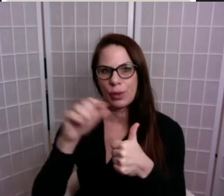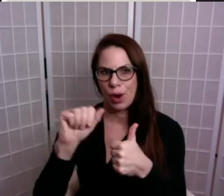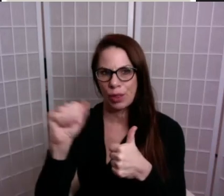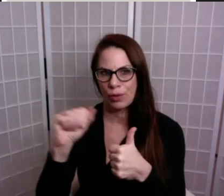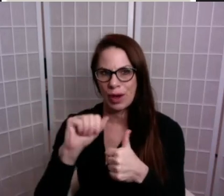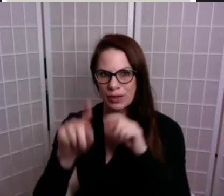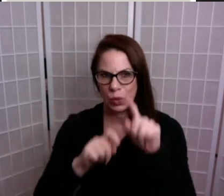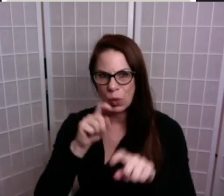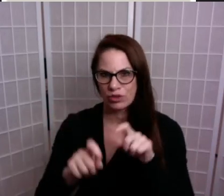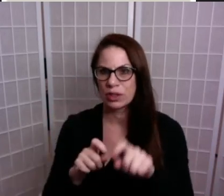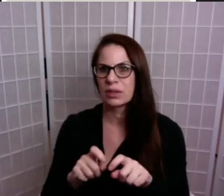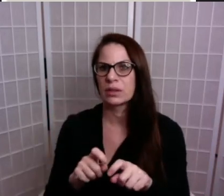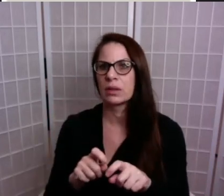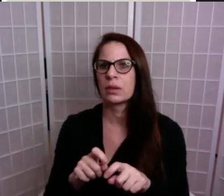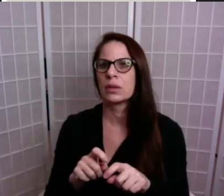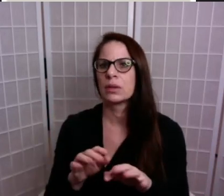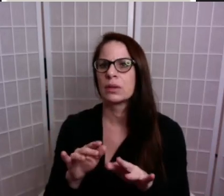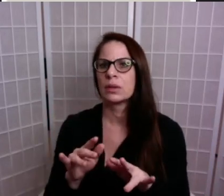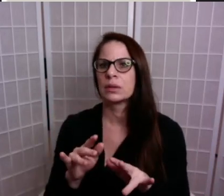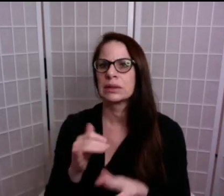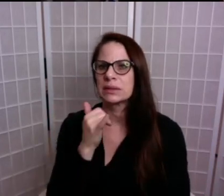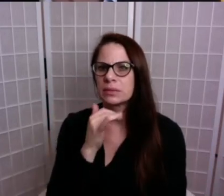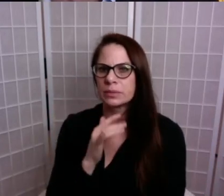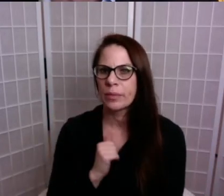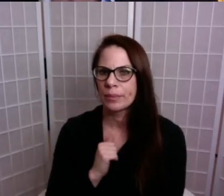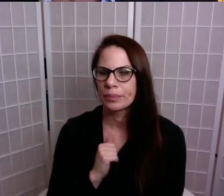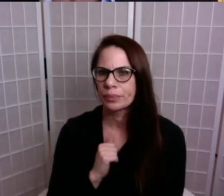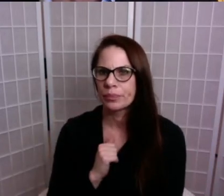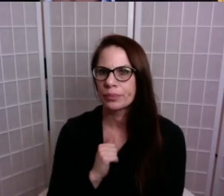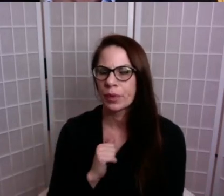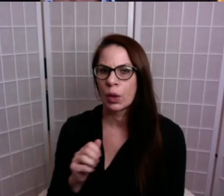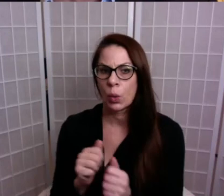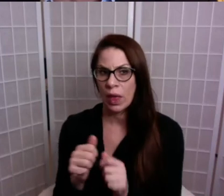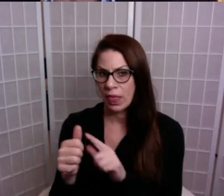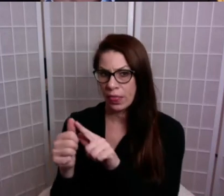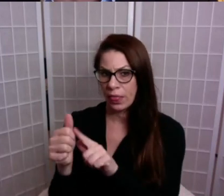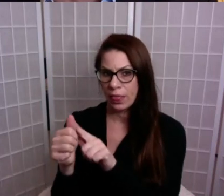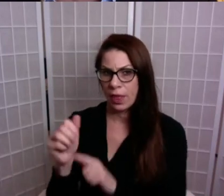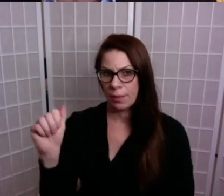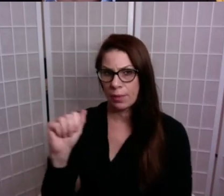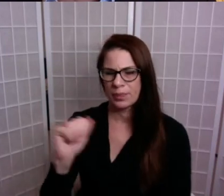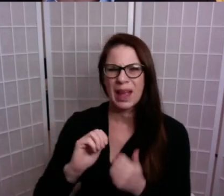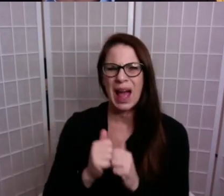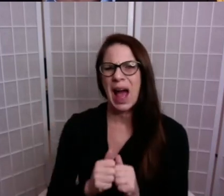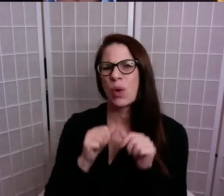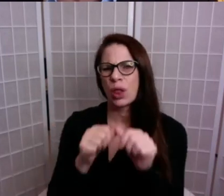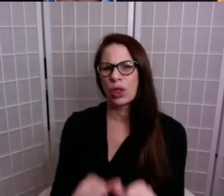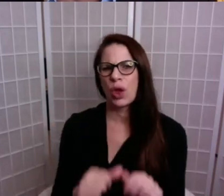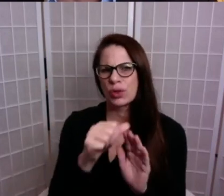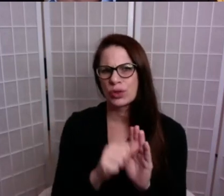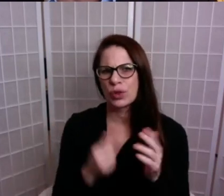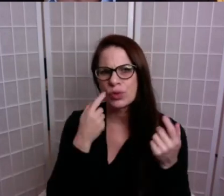is the downside? Let me just, with thumb arthritis, how long does the surgery work for? The beauty of